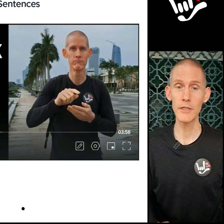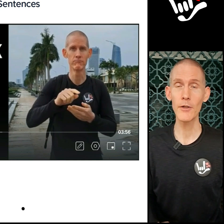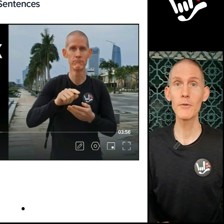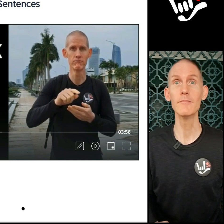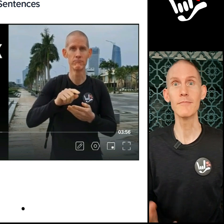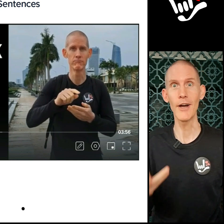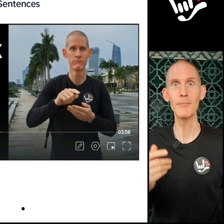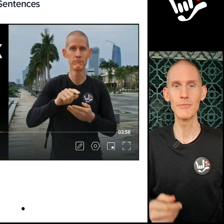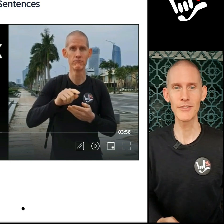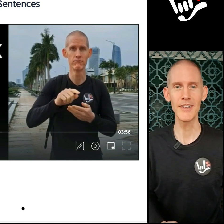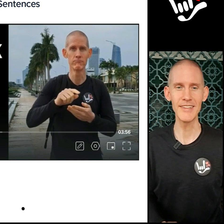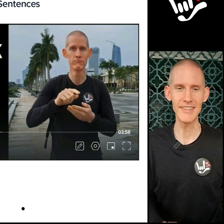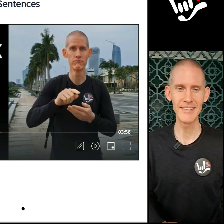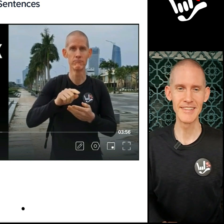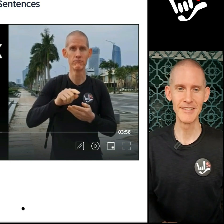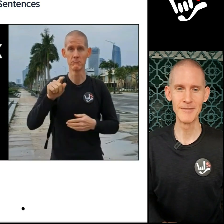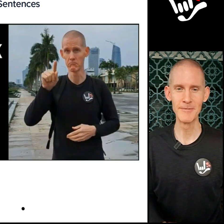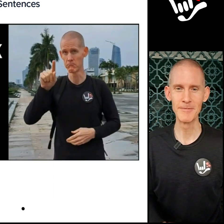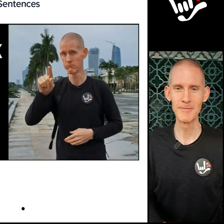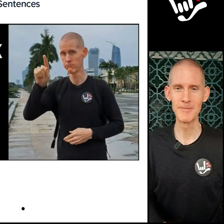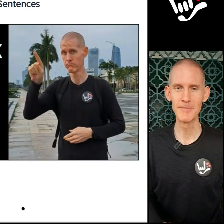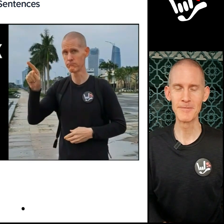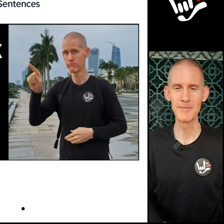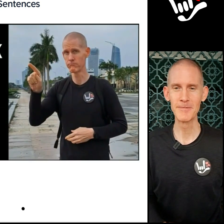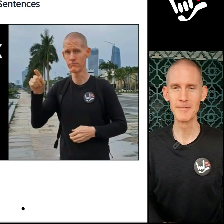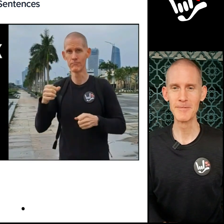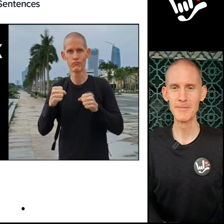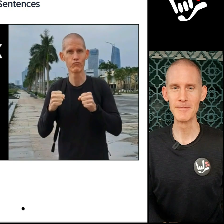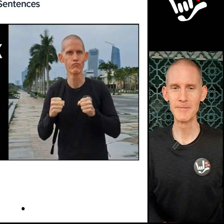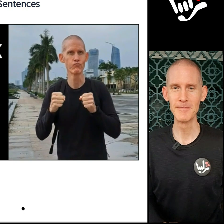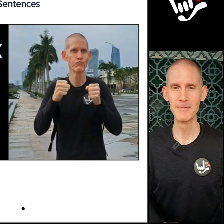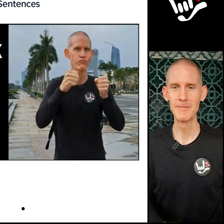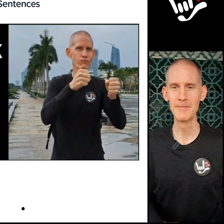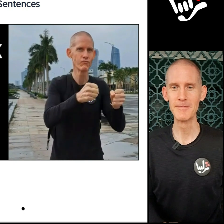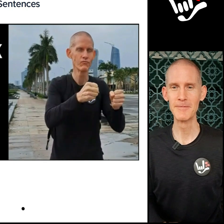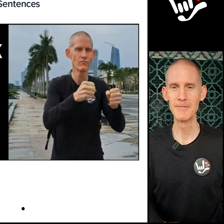it. If it's yellow, I'm signing it.